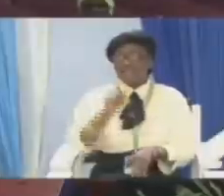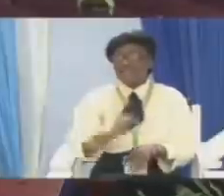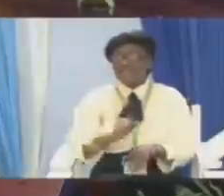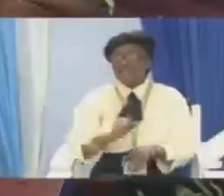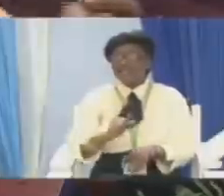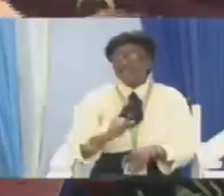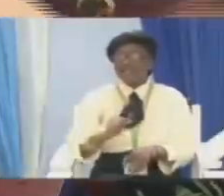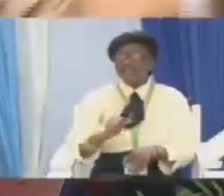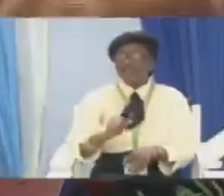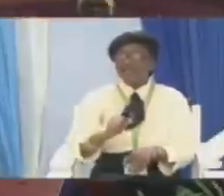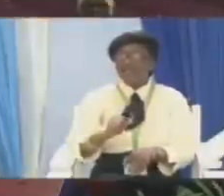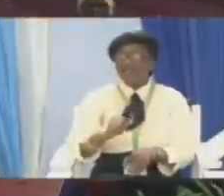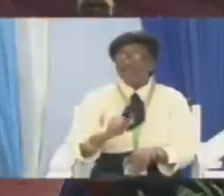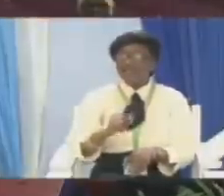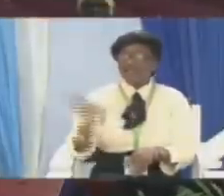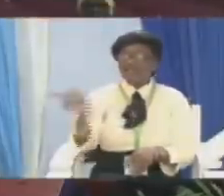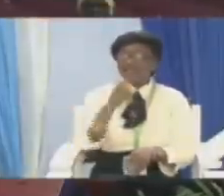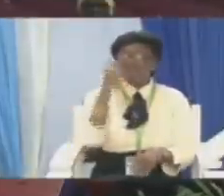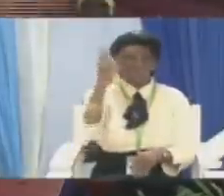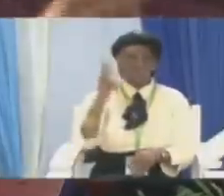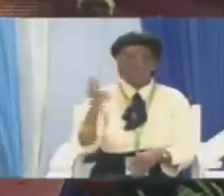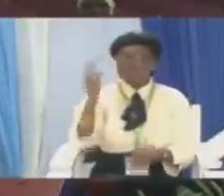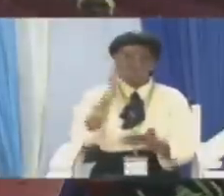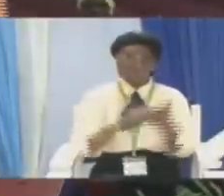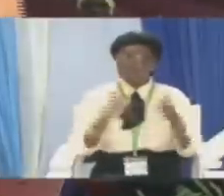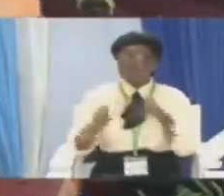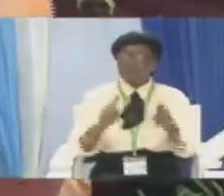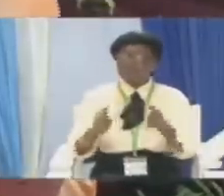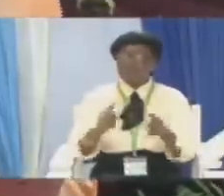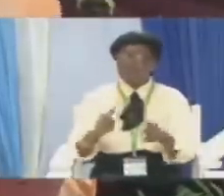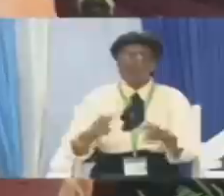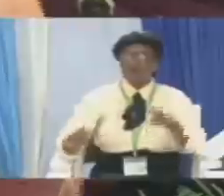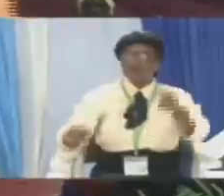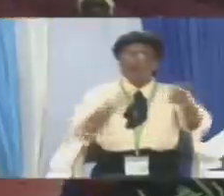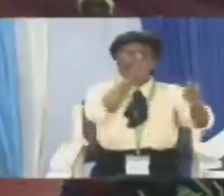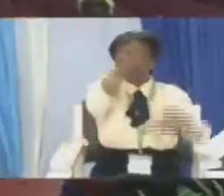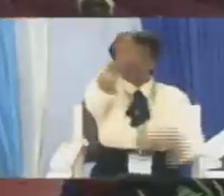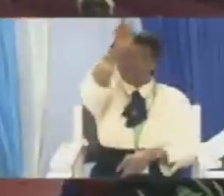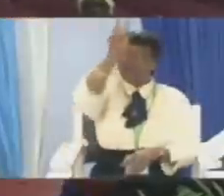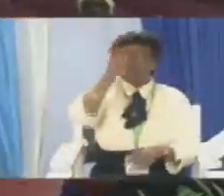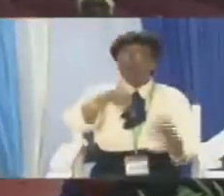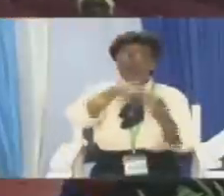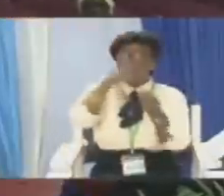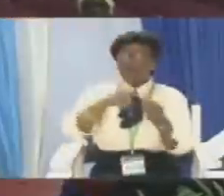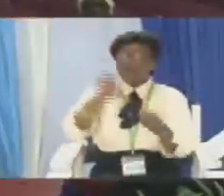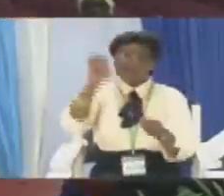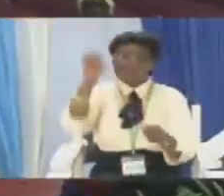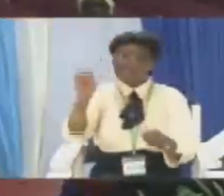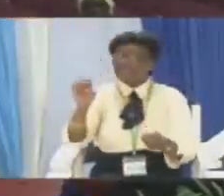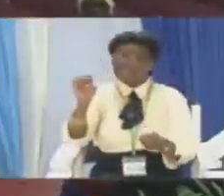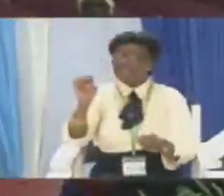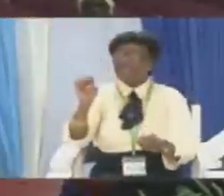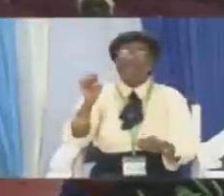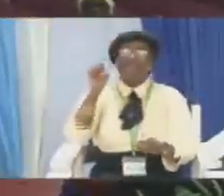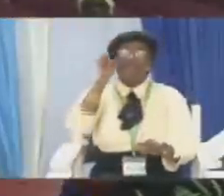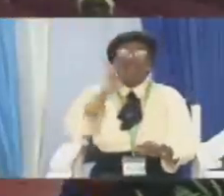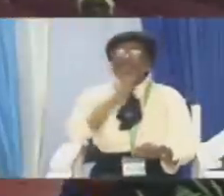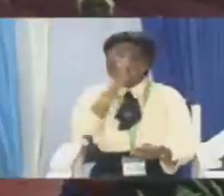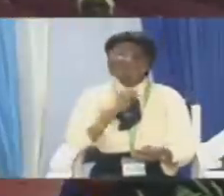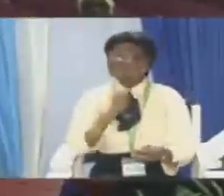The kid, you see, some people were traveling around Ekiti. And they got to a place, kidnapper stopped